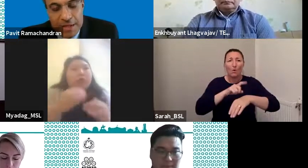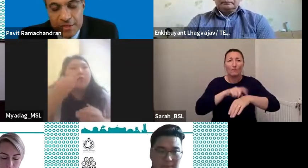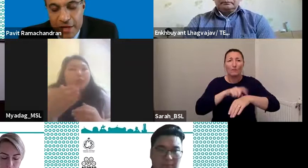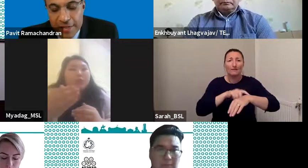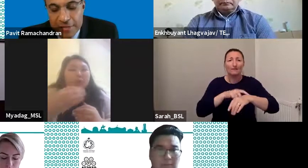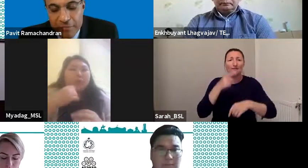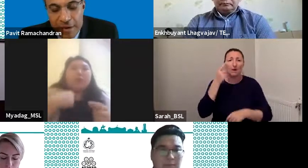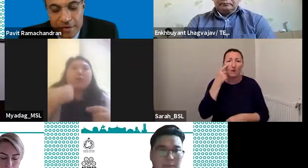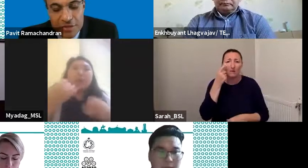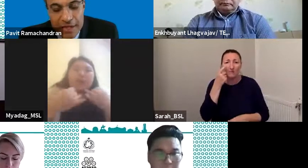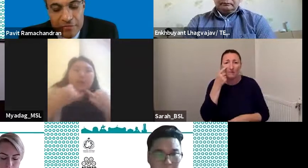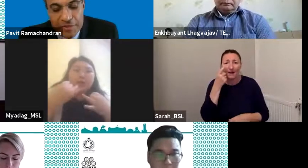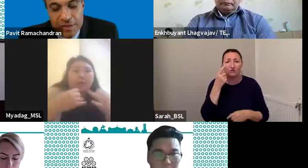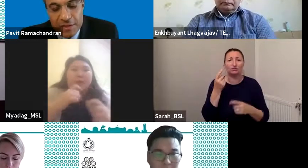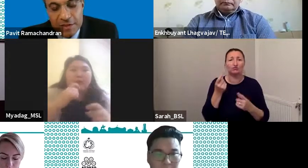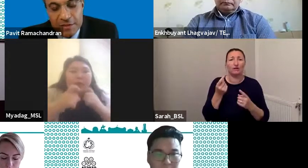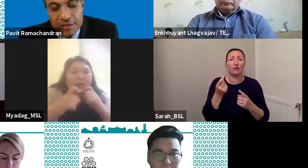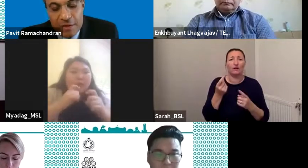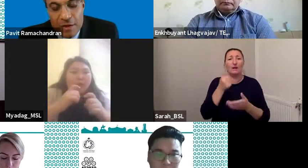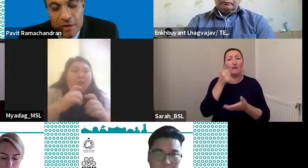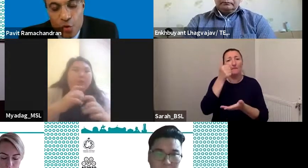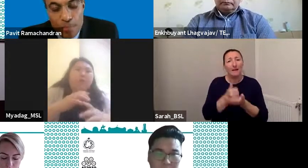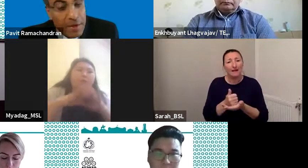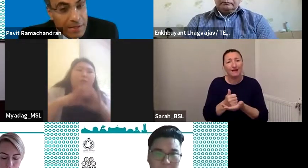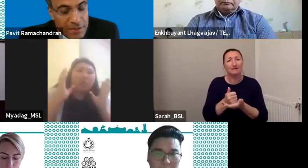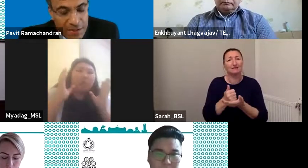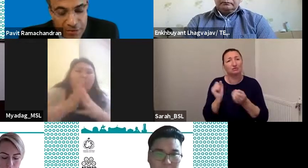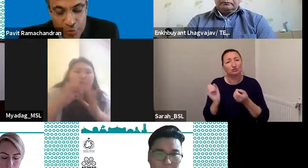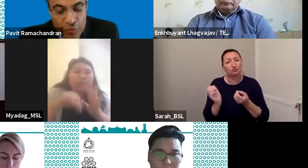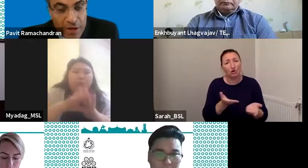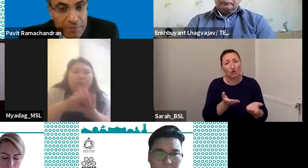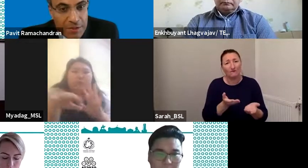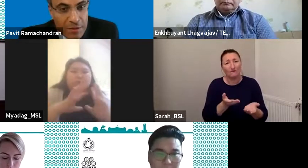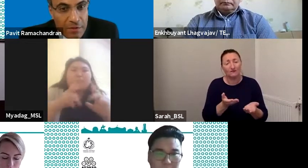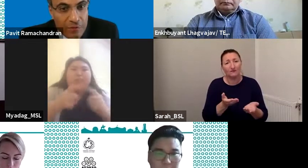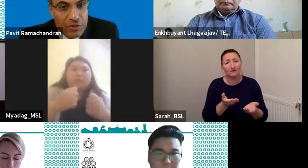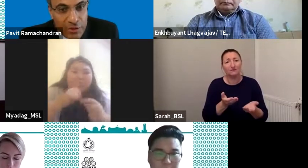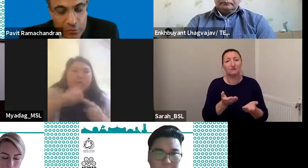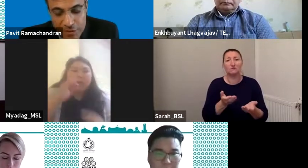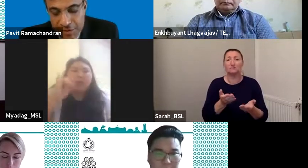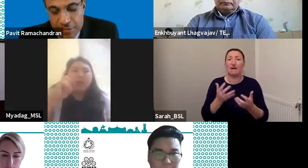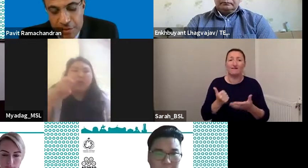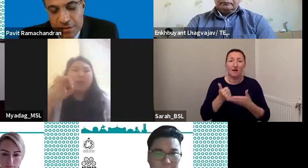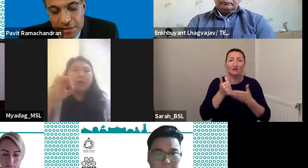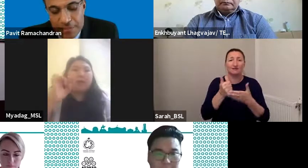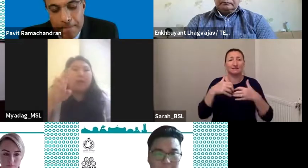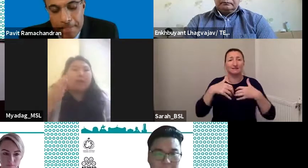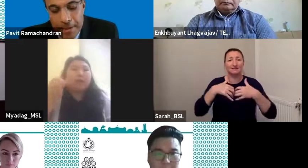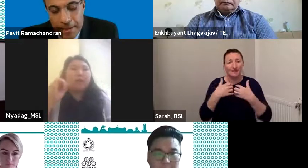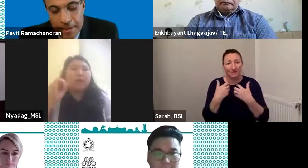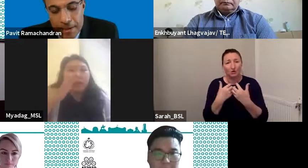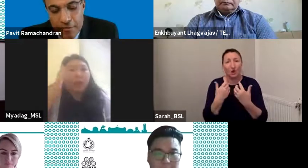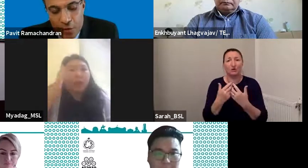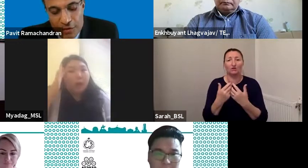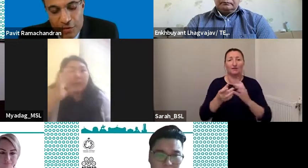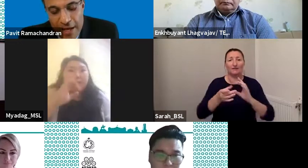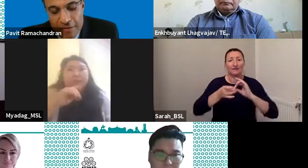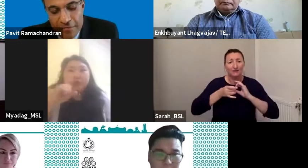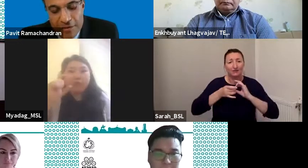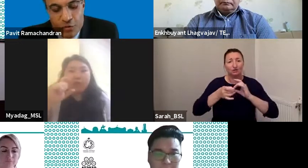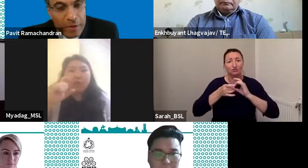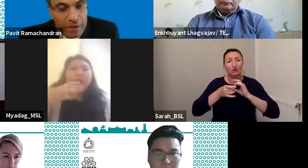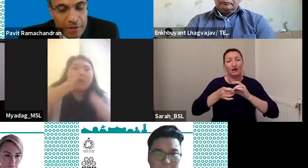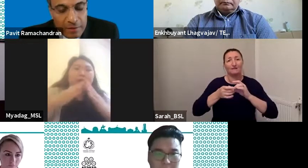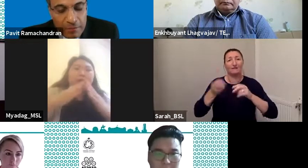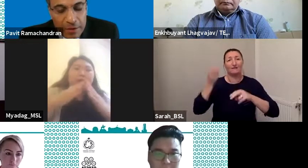technologies, and interactive parent-child facilitated home-based teaching programs for children with disabilities. We also